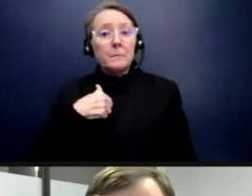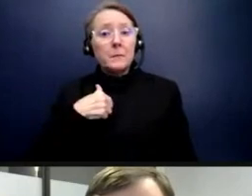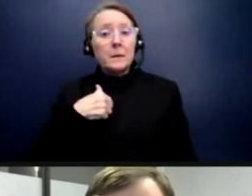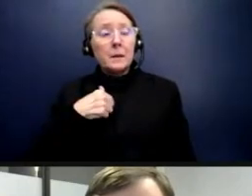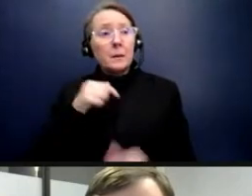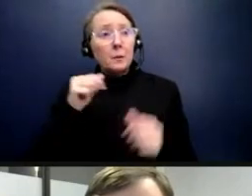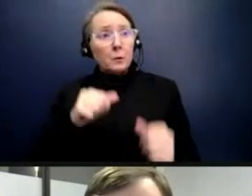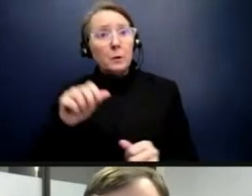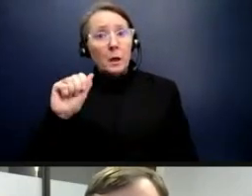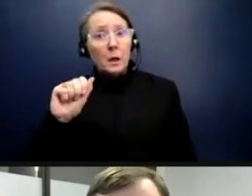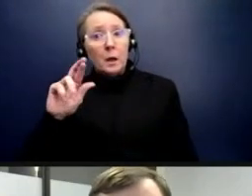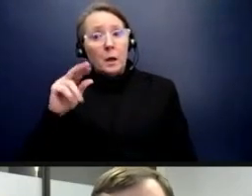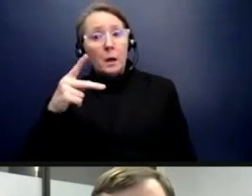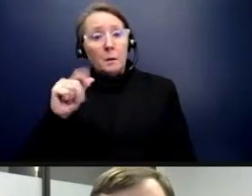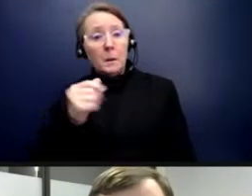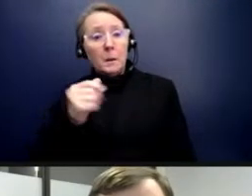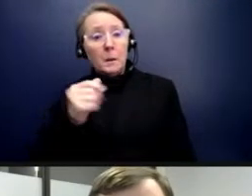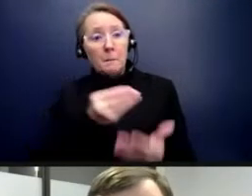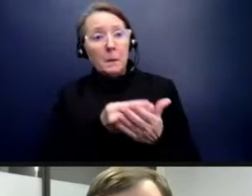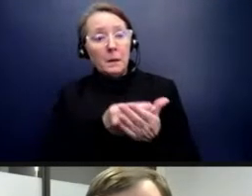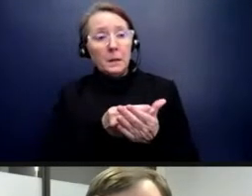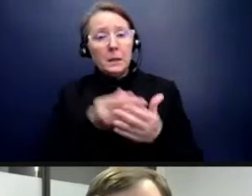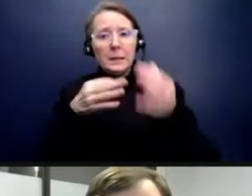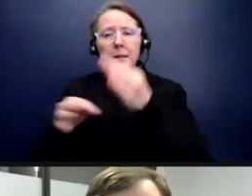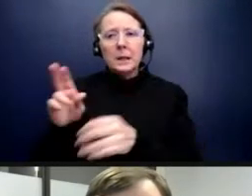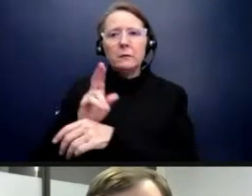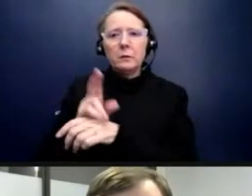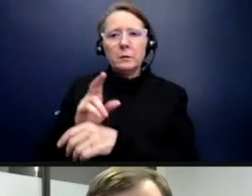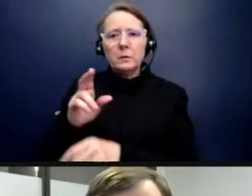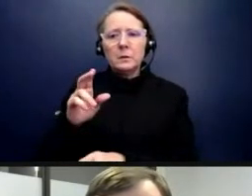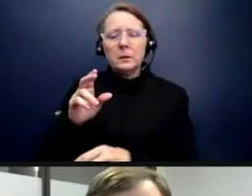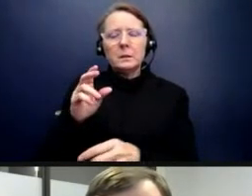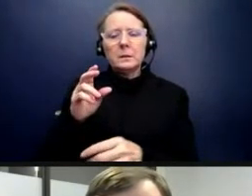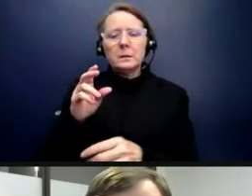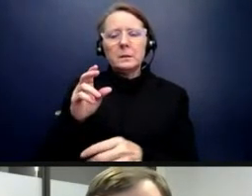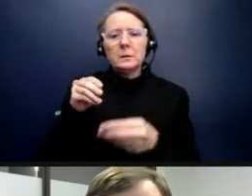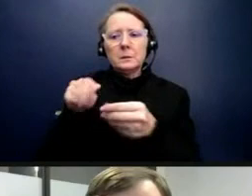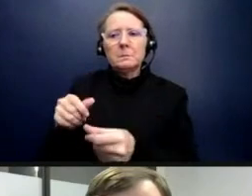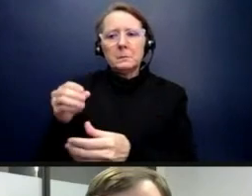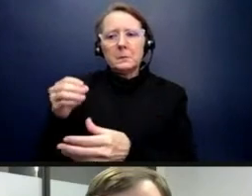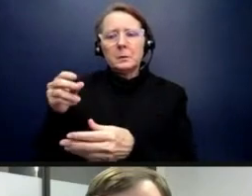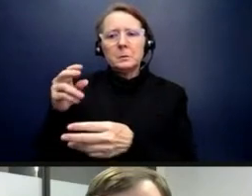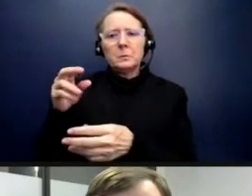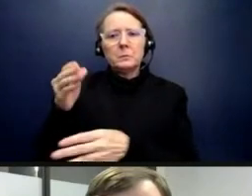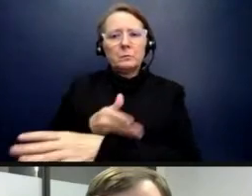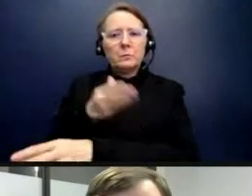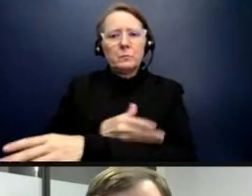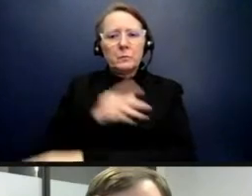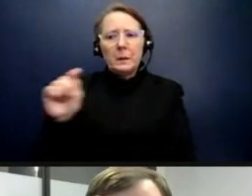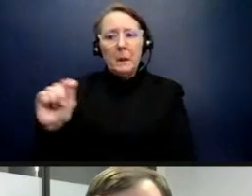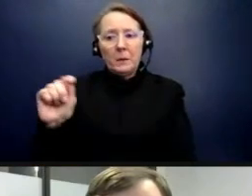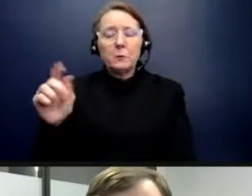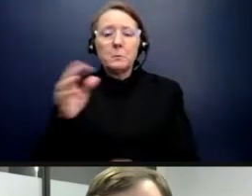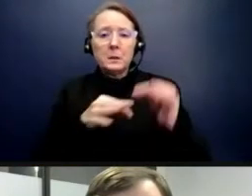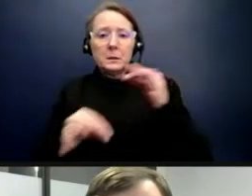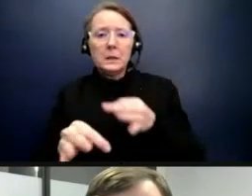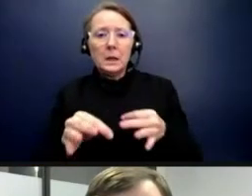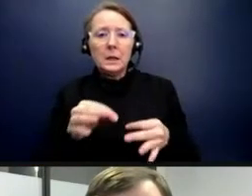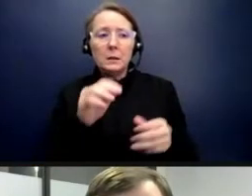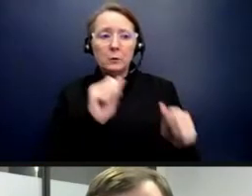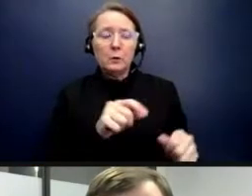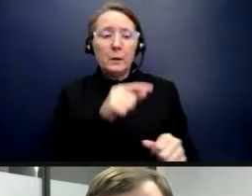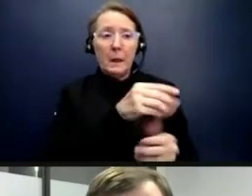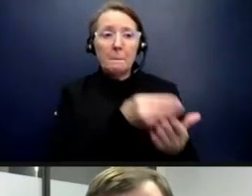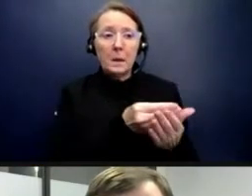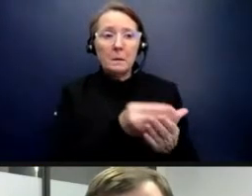ARPA funds, rather than do the Cascade Gateway bathroom, could they be used for the pilot project for the